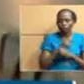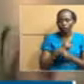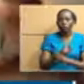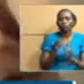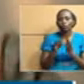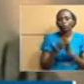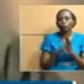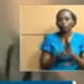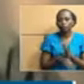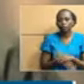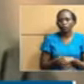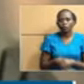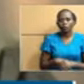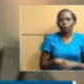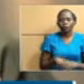ESP and some